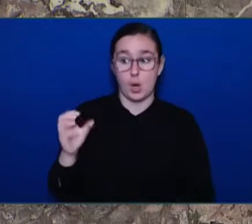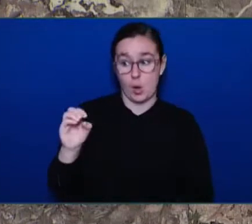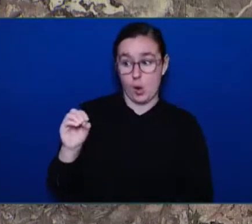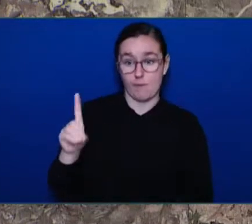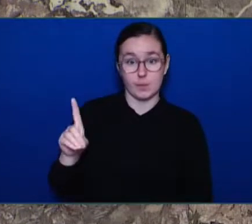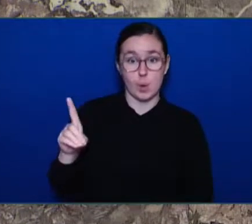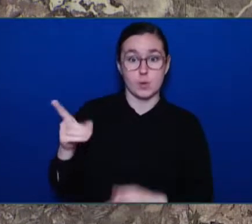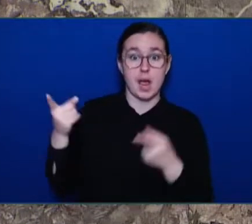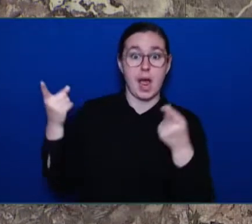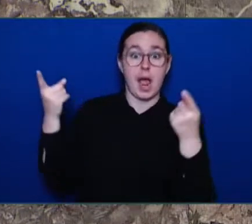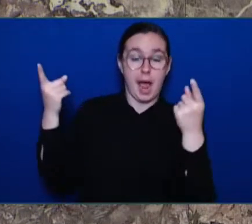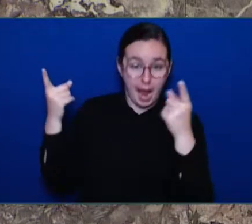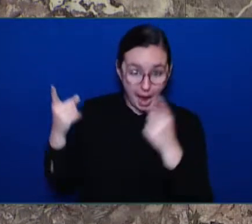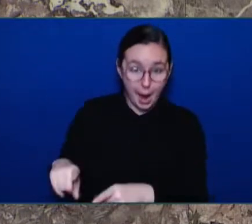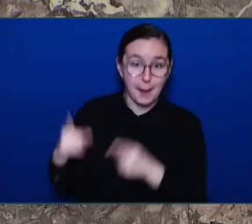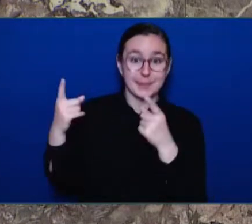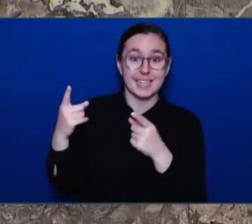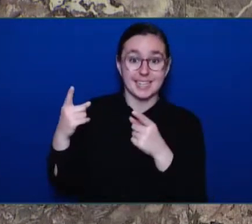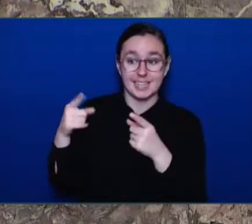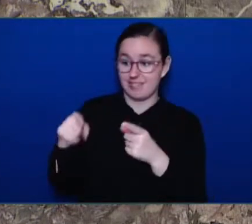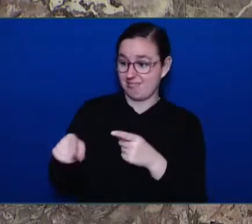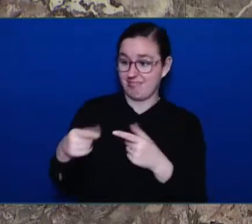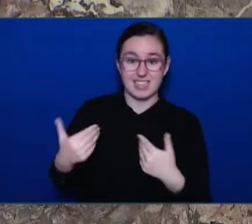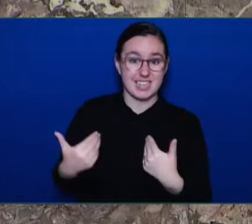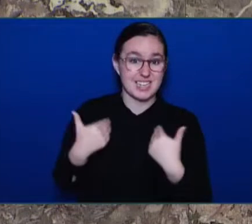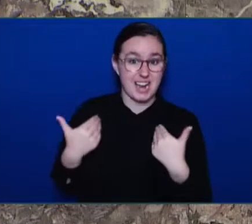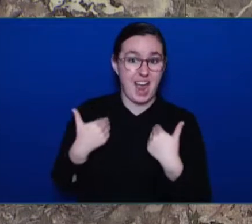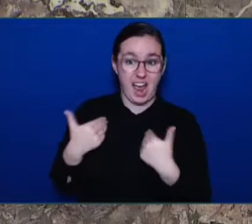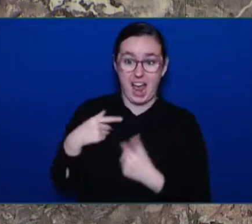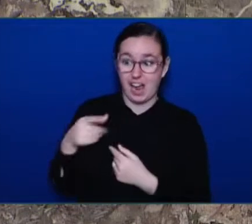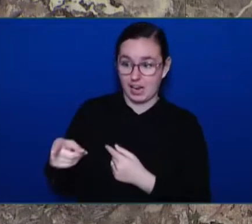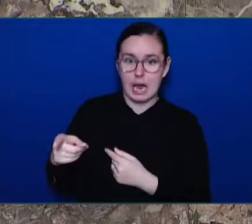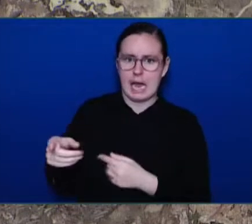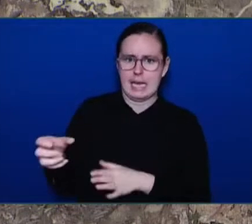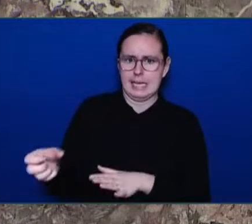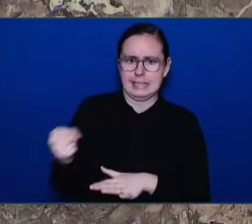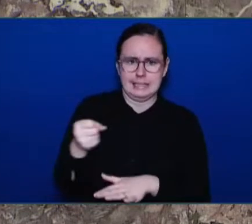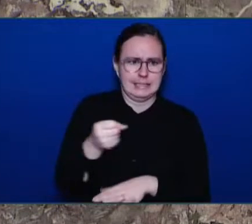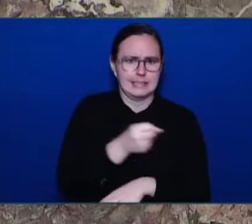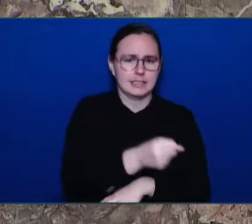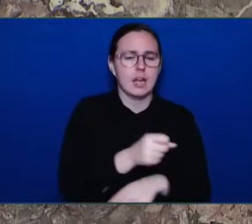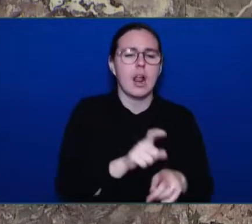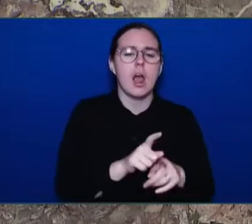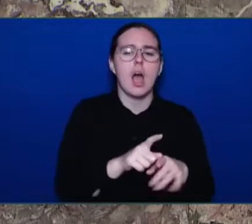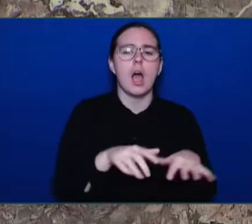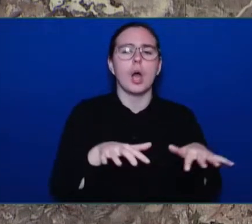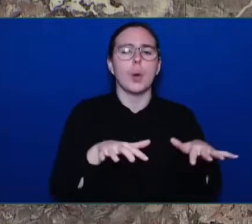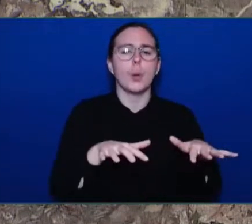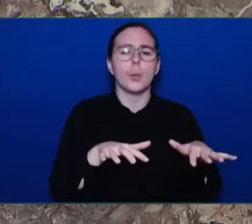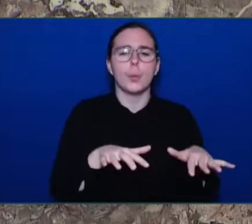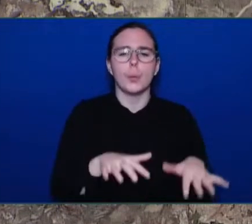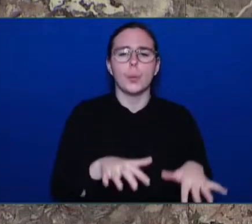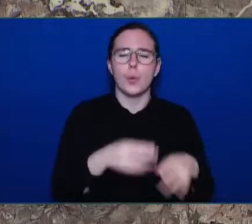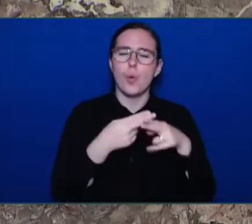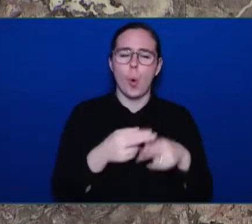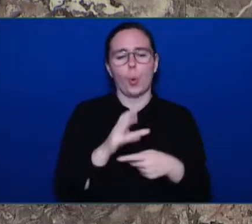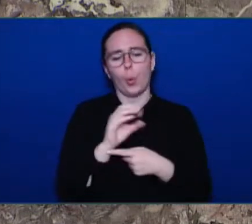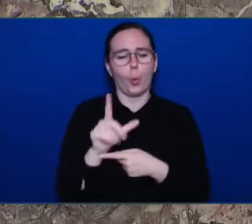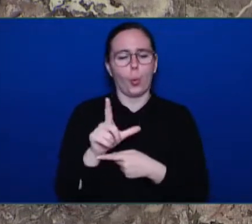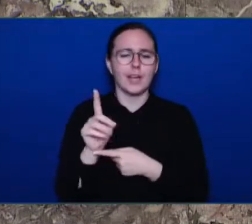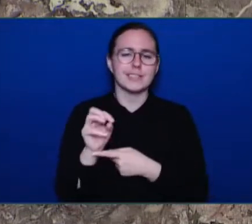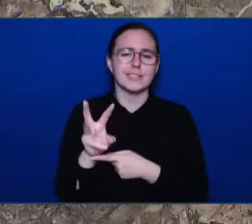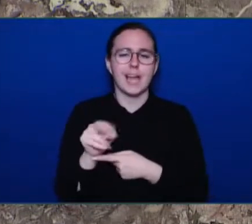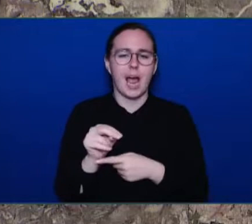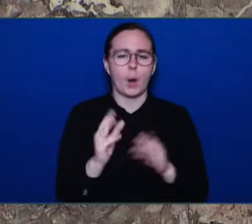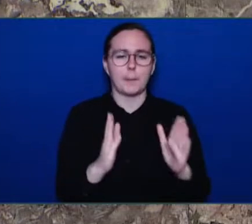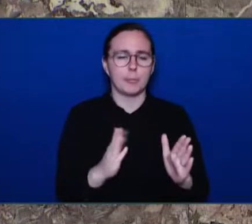have a cooling period, ideally for 48 hours, maybe as long as a week, where they could stabilize